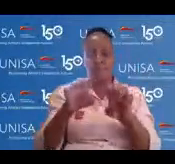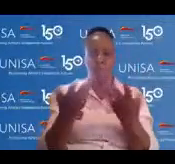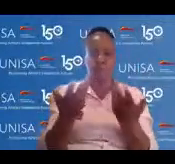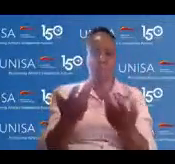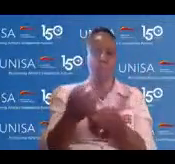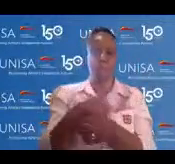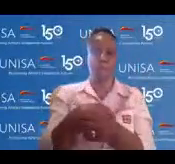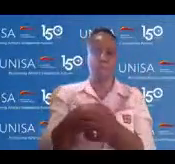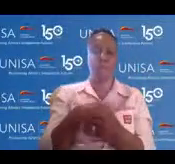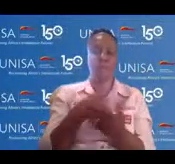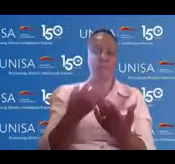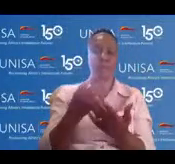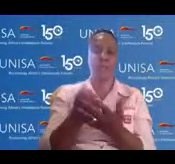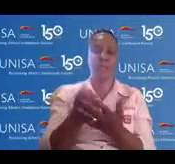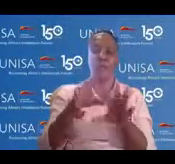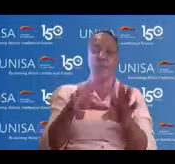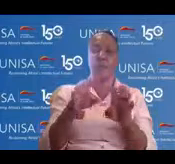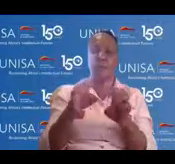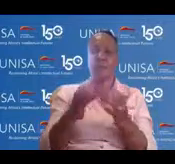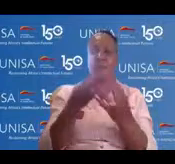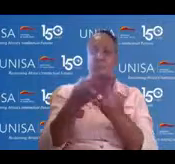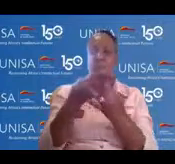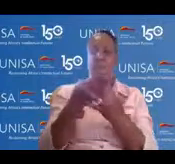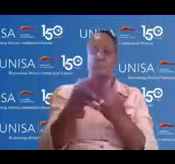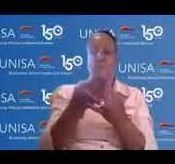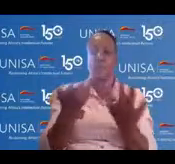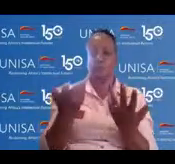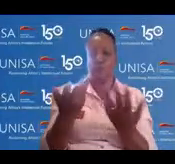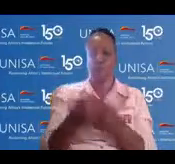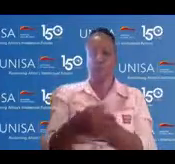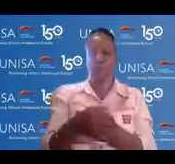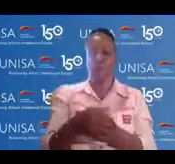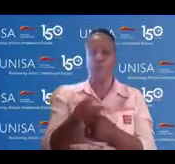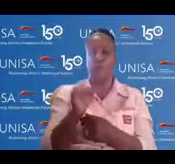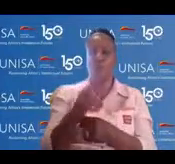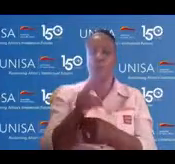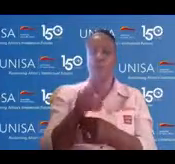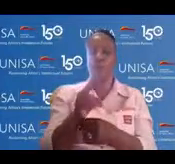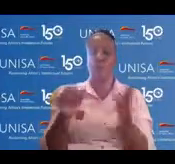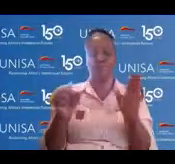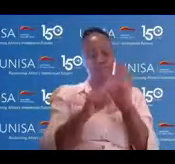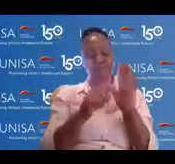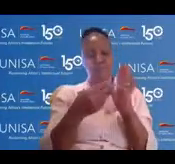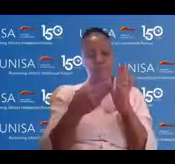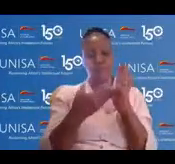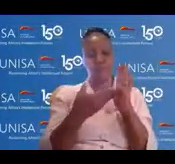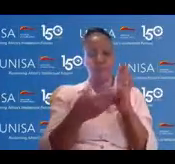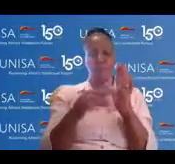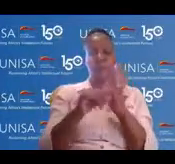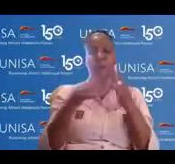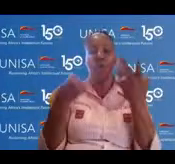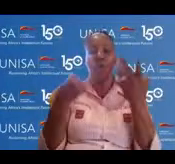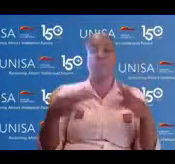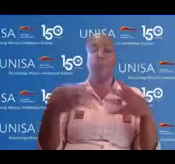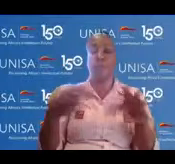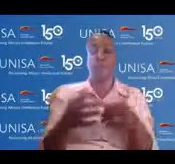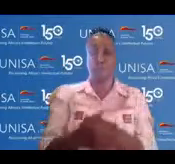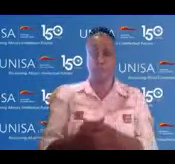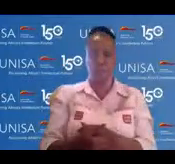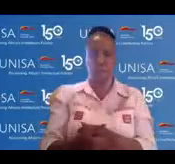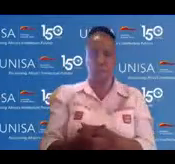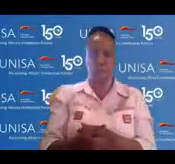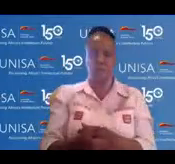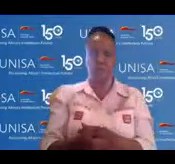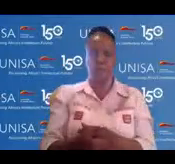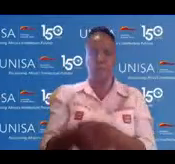exams that you have access to. You'll also notice here, and this is very important, the profile